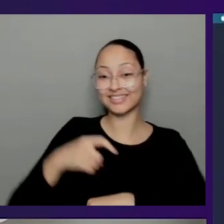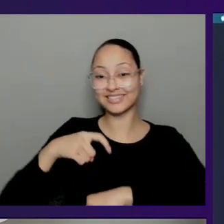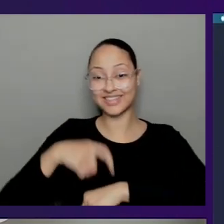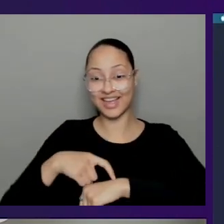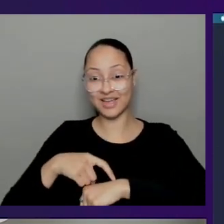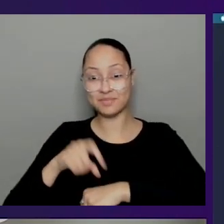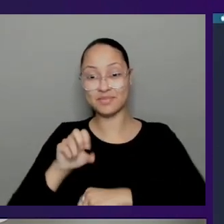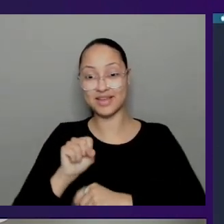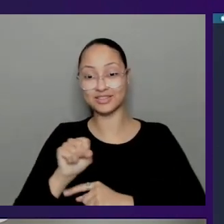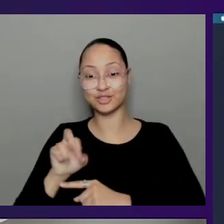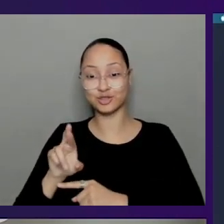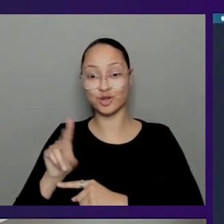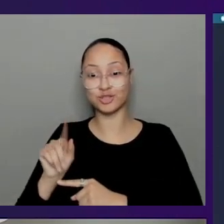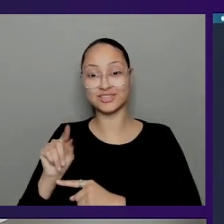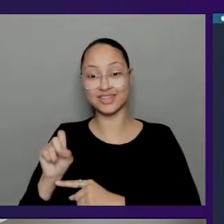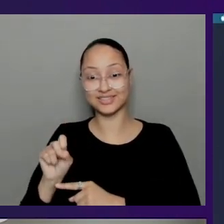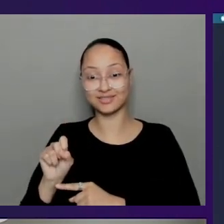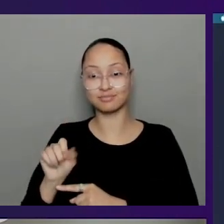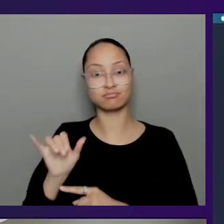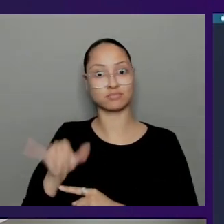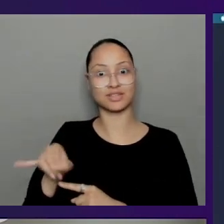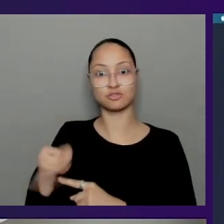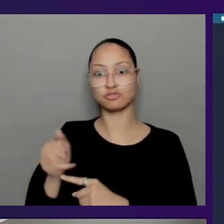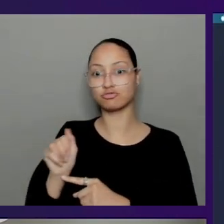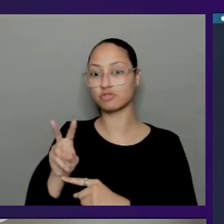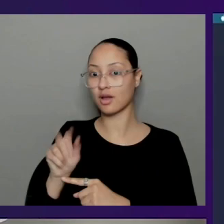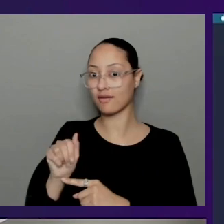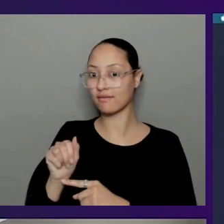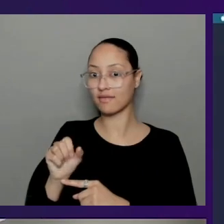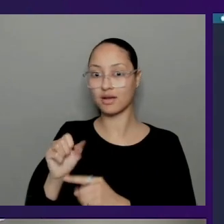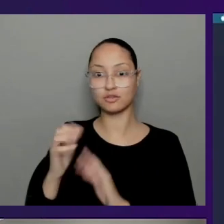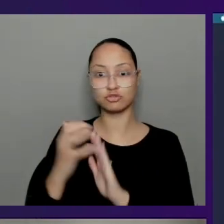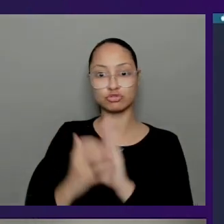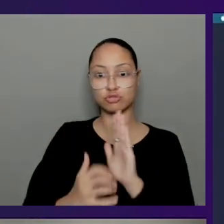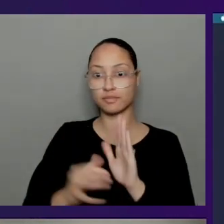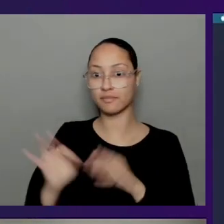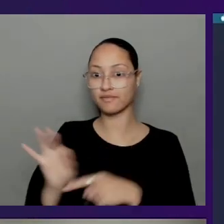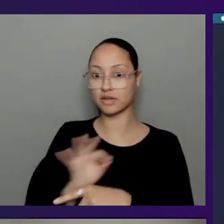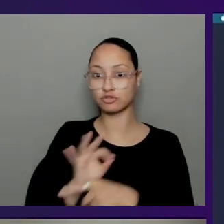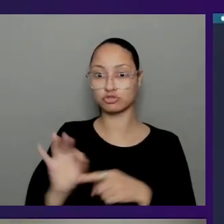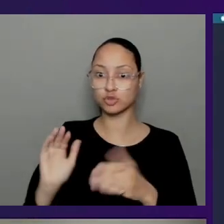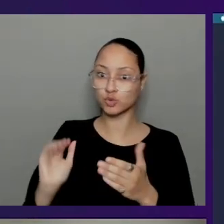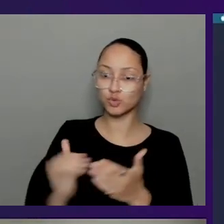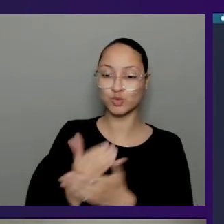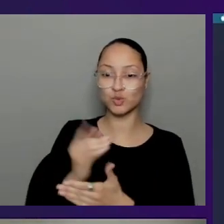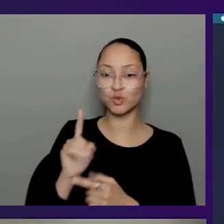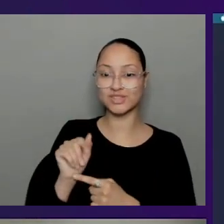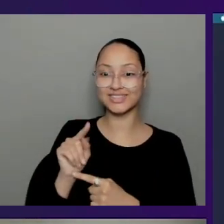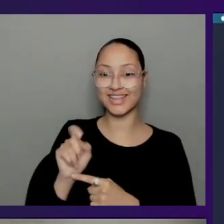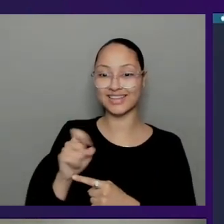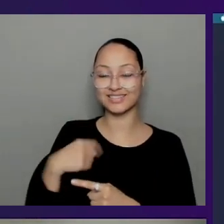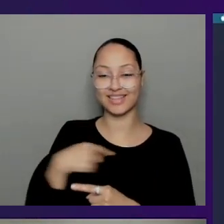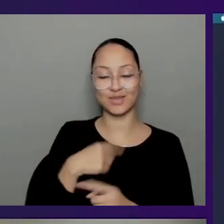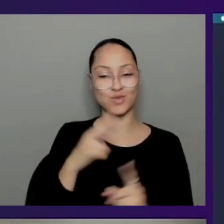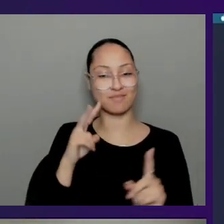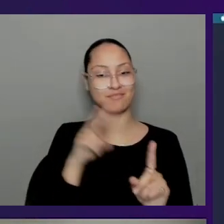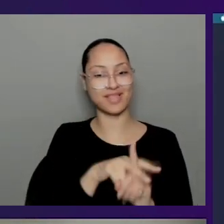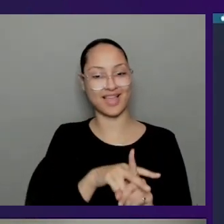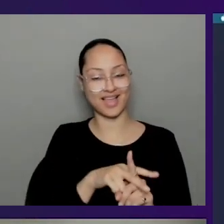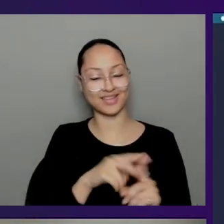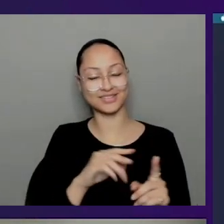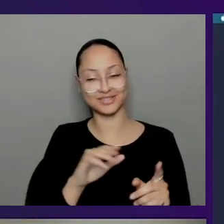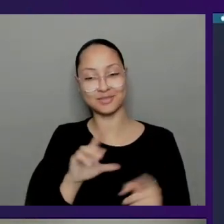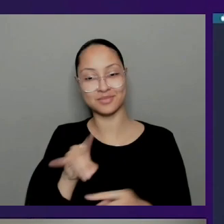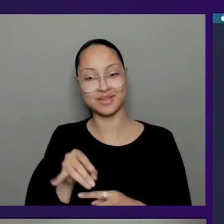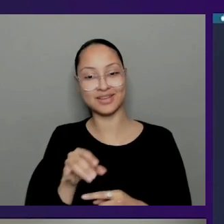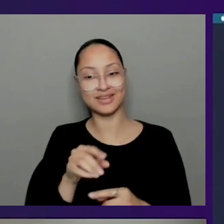a JavaScript function. It's a new JavaScript date, and then we apply some formatting to it so we can see the date and the